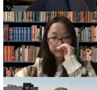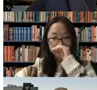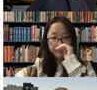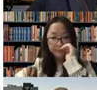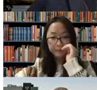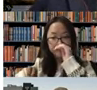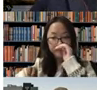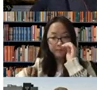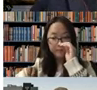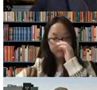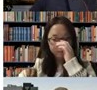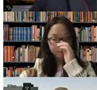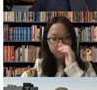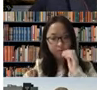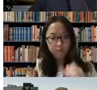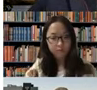And a lot of it was